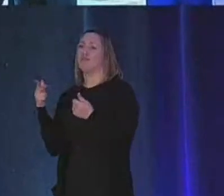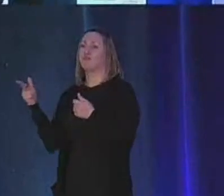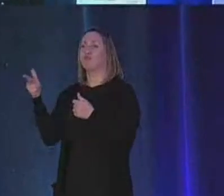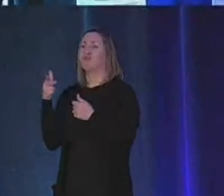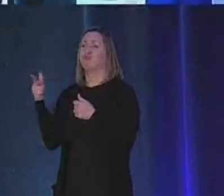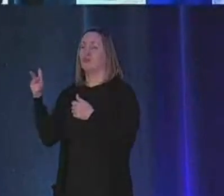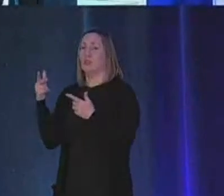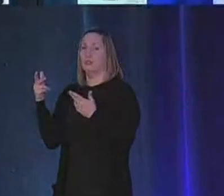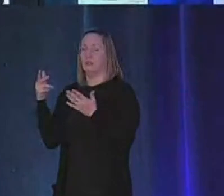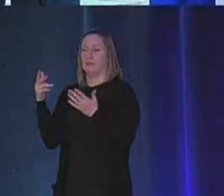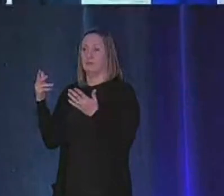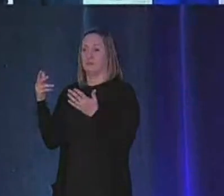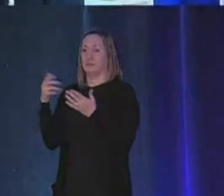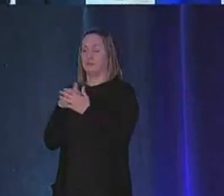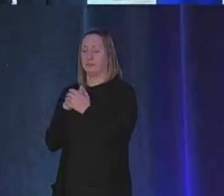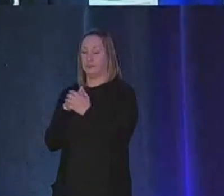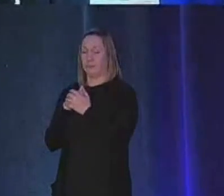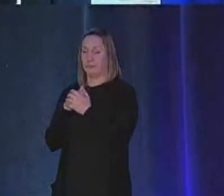And